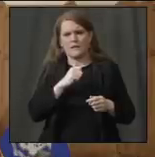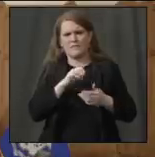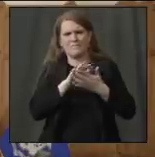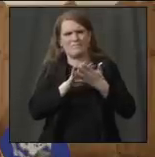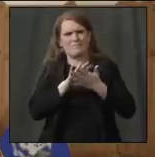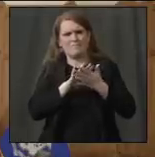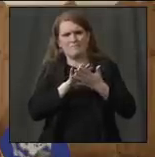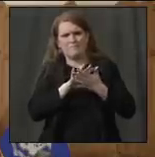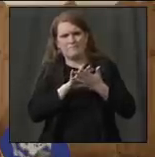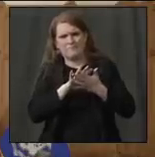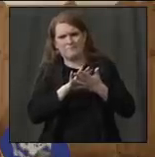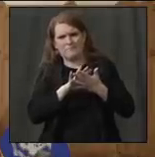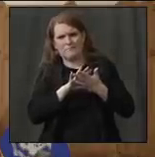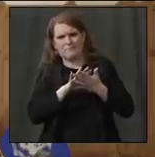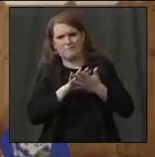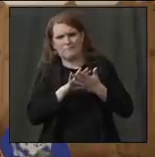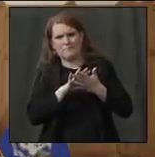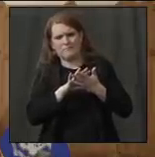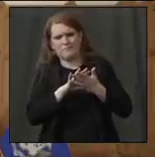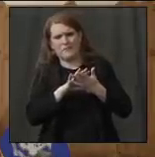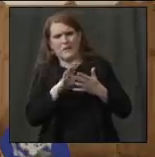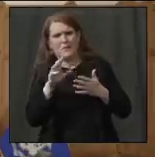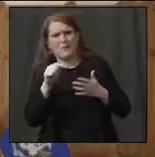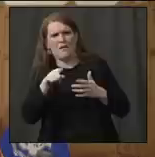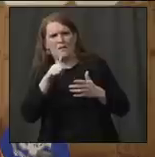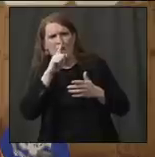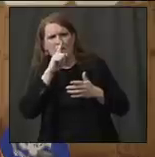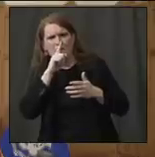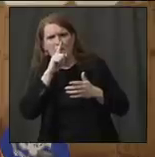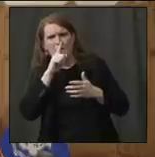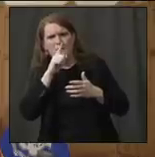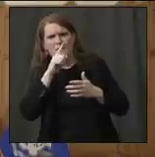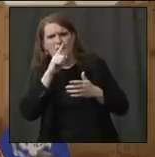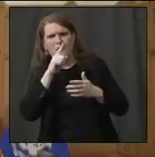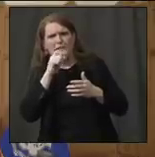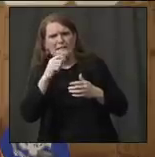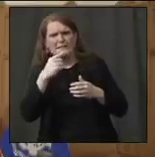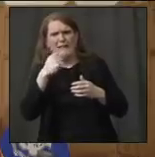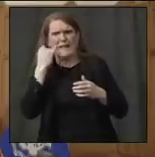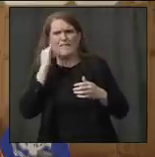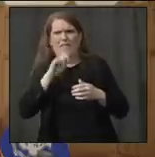volume hasn't been decided yet. So can you perhaps put that number in some context for me?